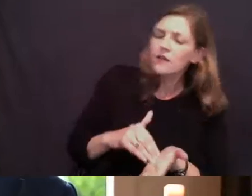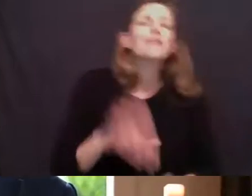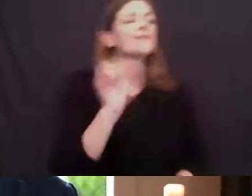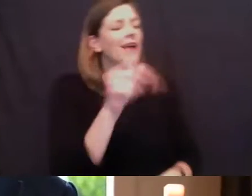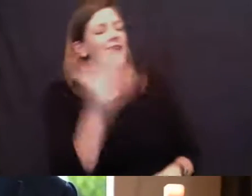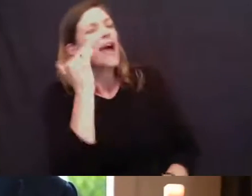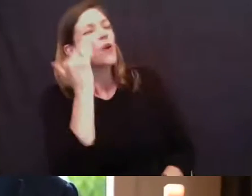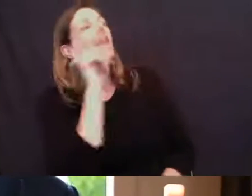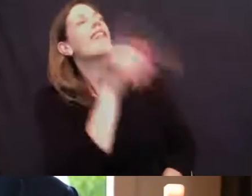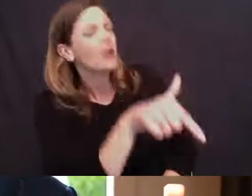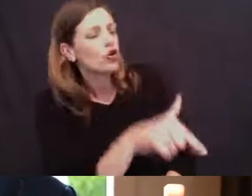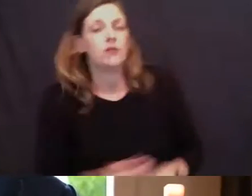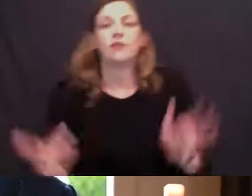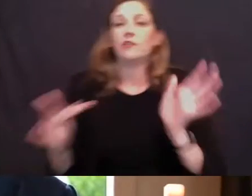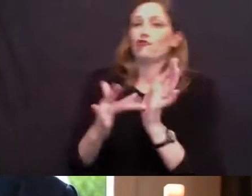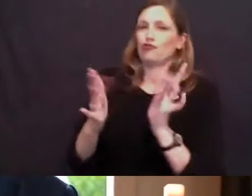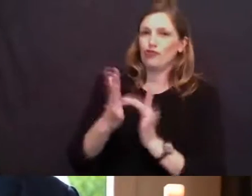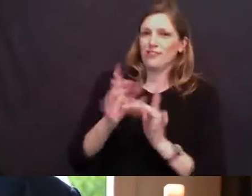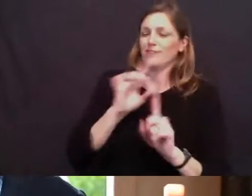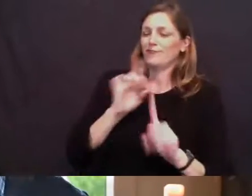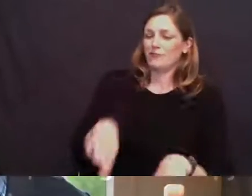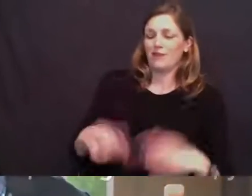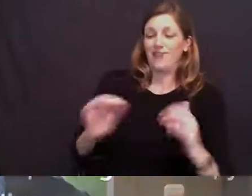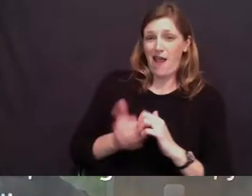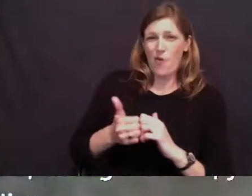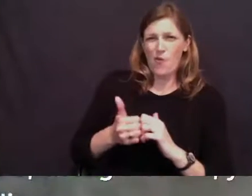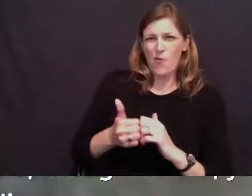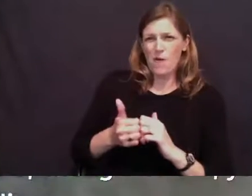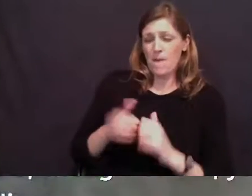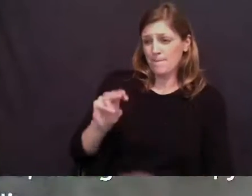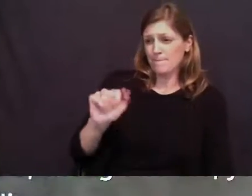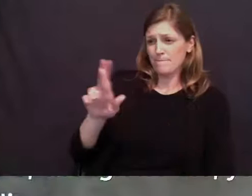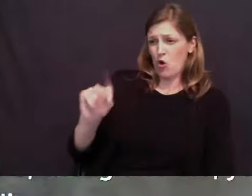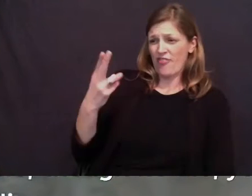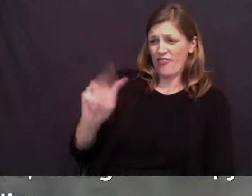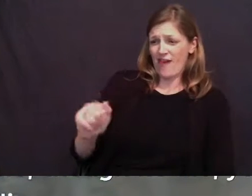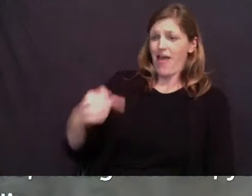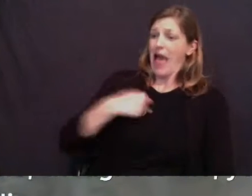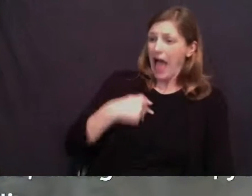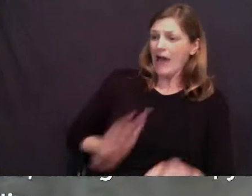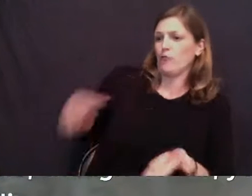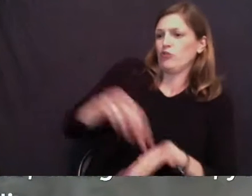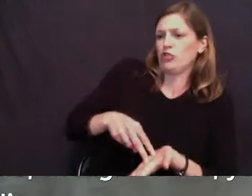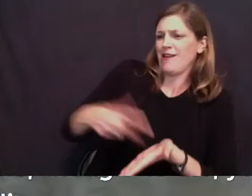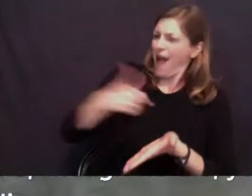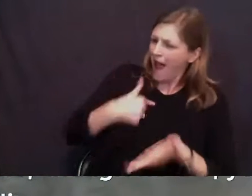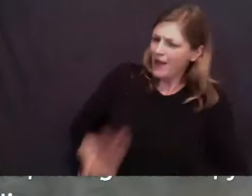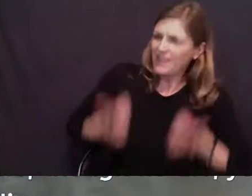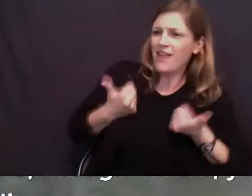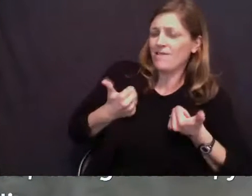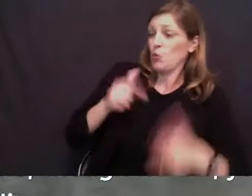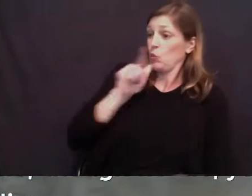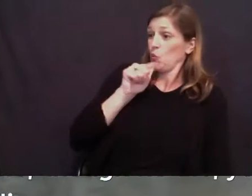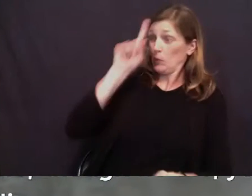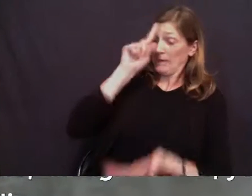Jesus confronts that. He goes, Martha, I am the resurrection, and I am the life. And whoever believes in me, though